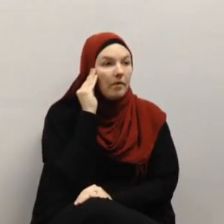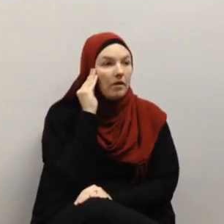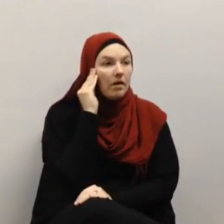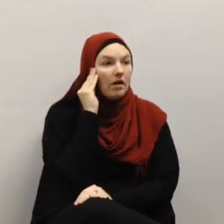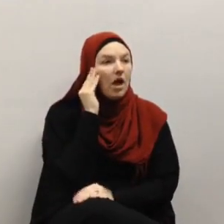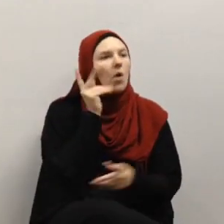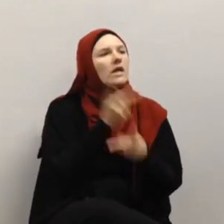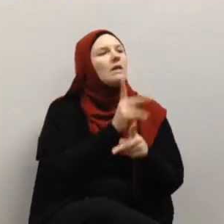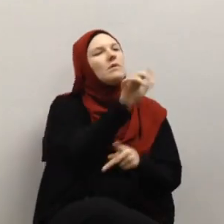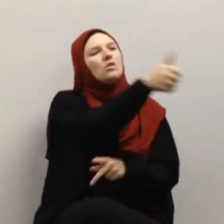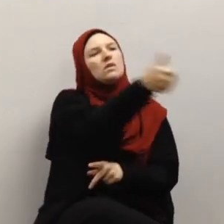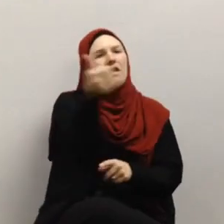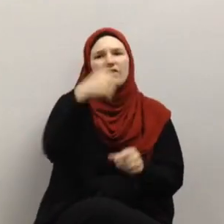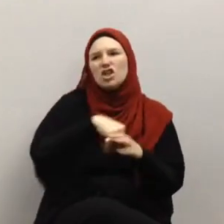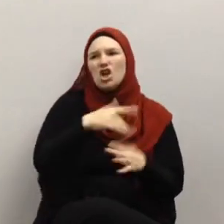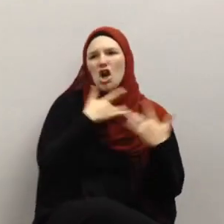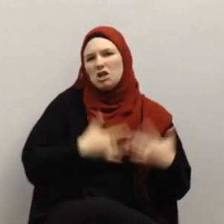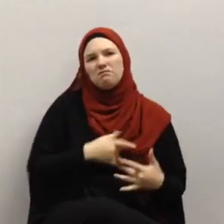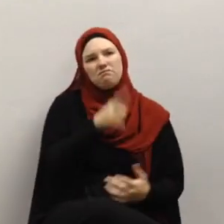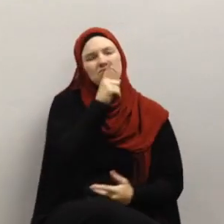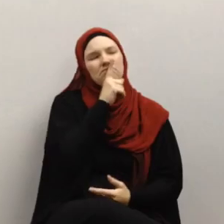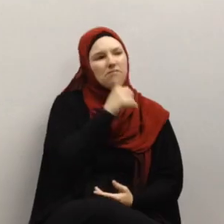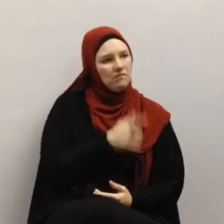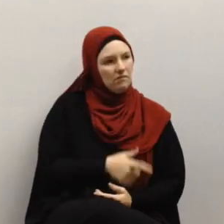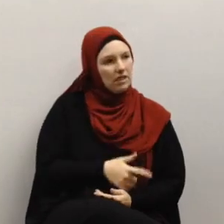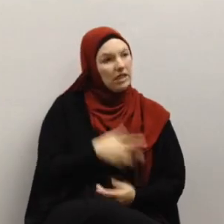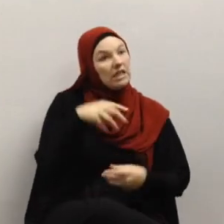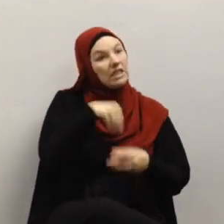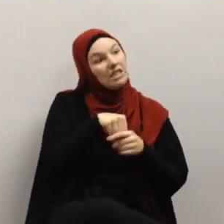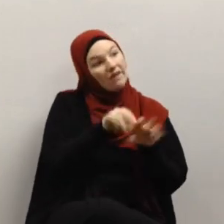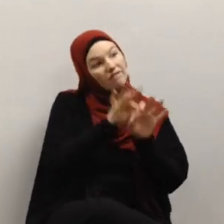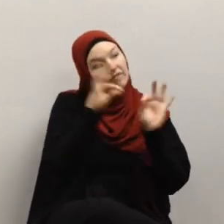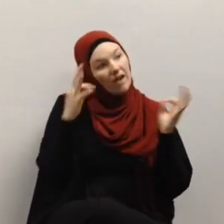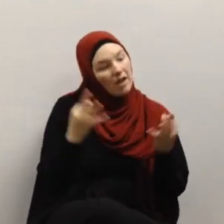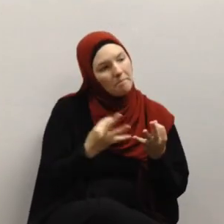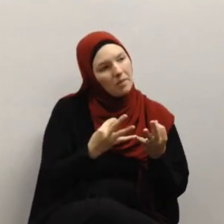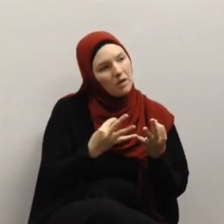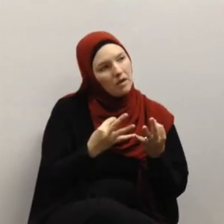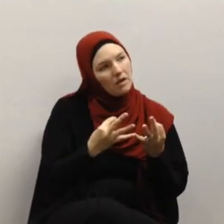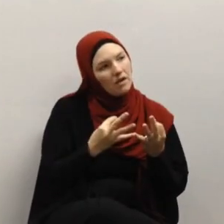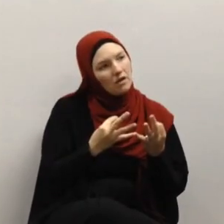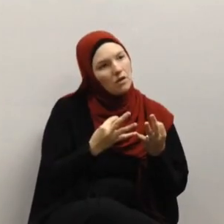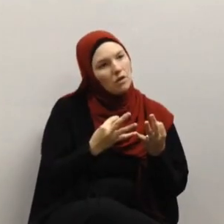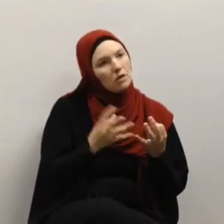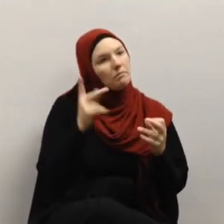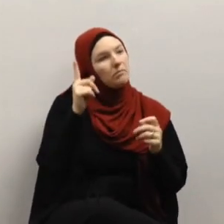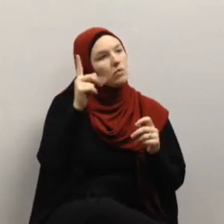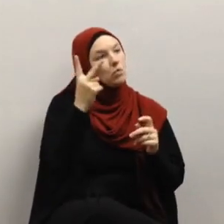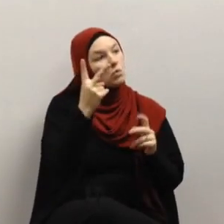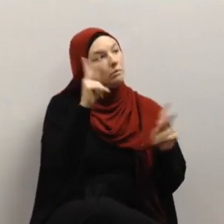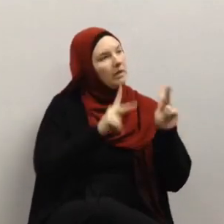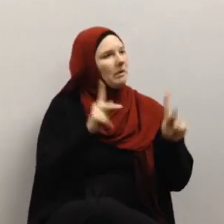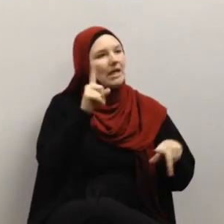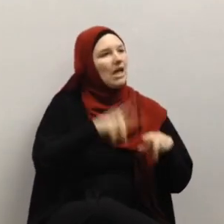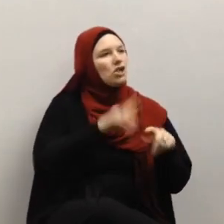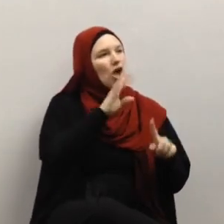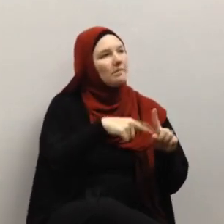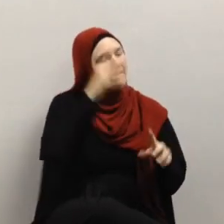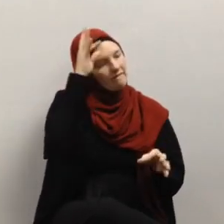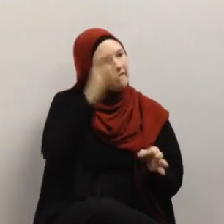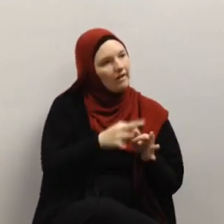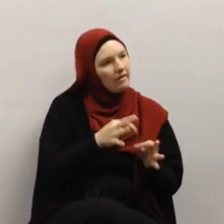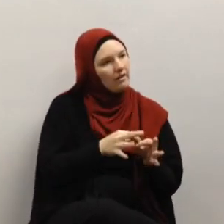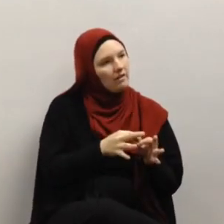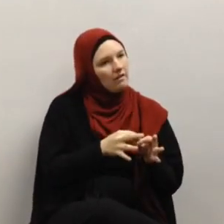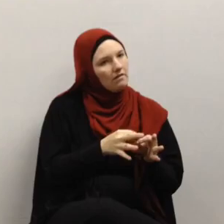heart. So even inside the family, no two people can talk about faith, because everybody